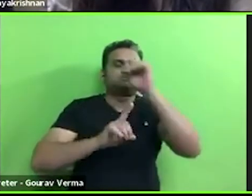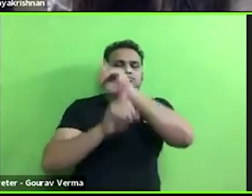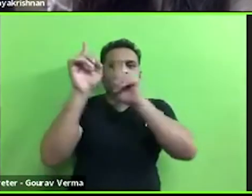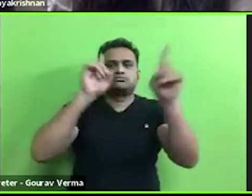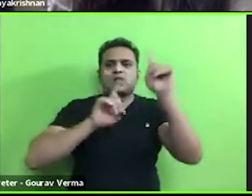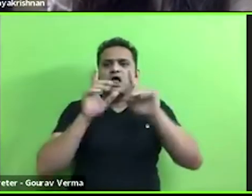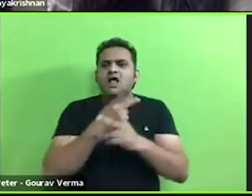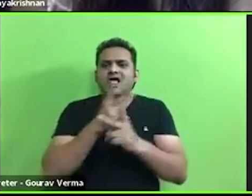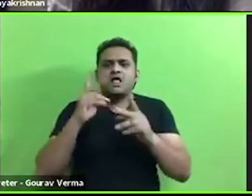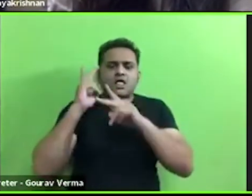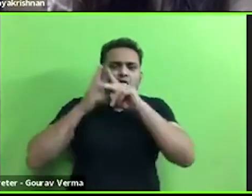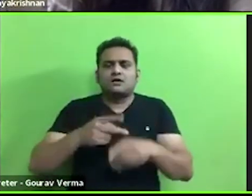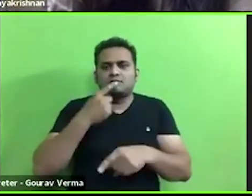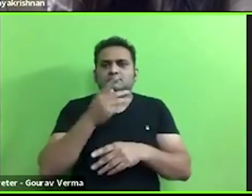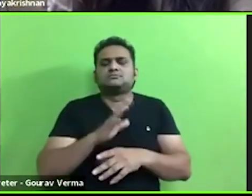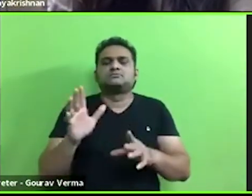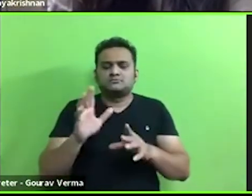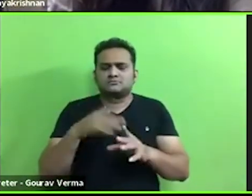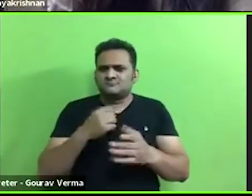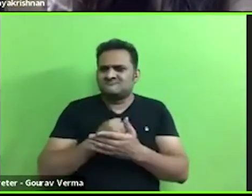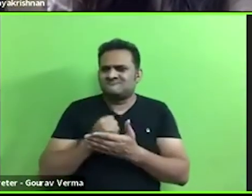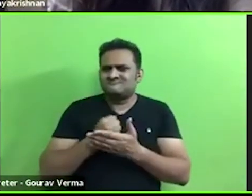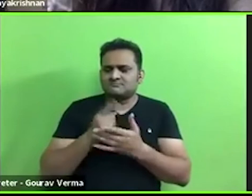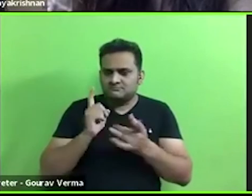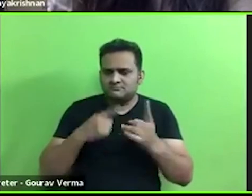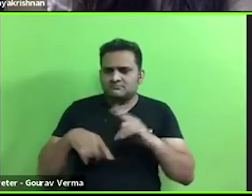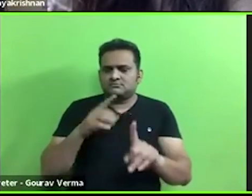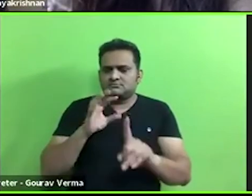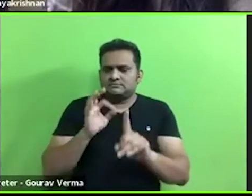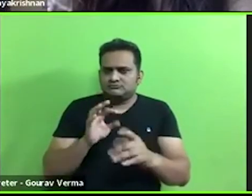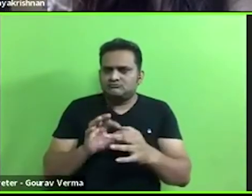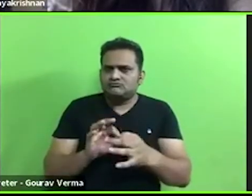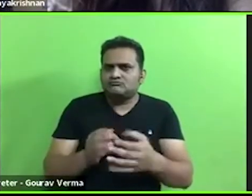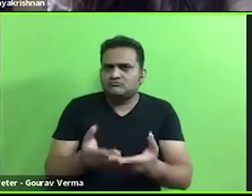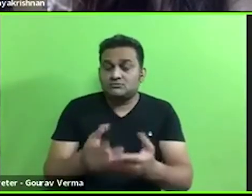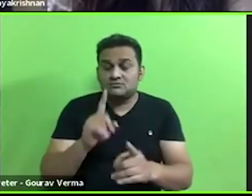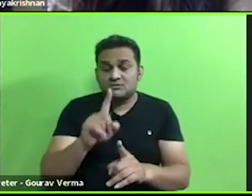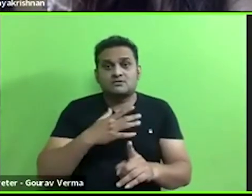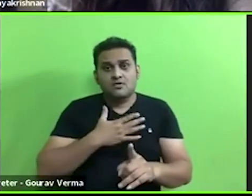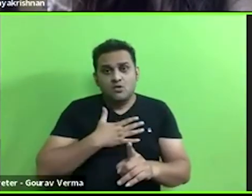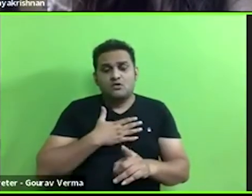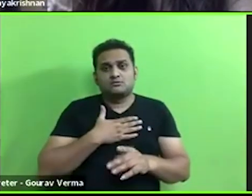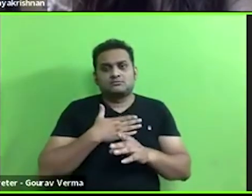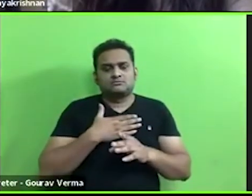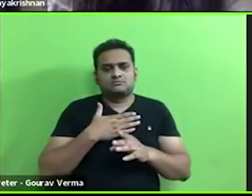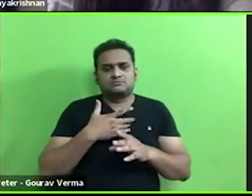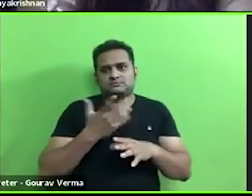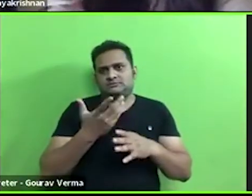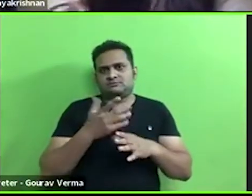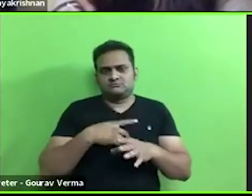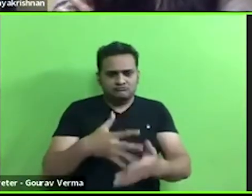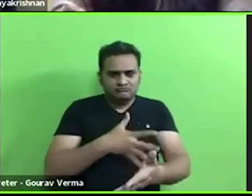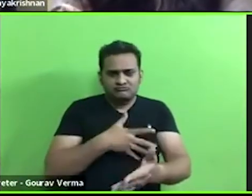of repeating that constantly and trying to fit it. It's just difficult. And let's share our flesh, share our blood